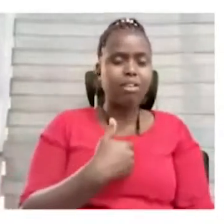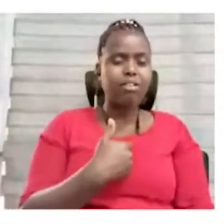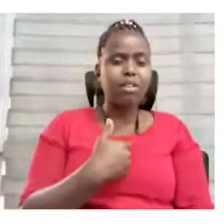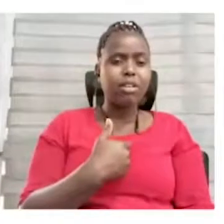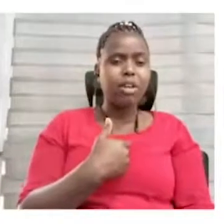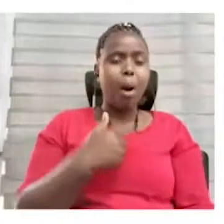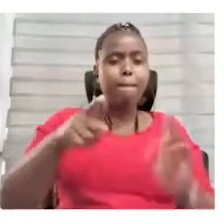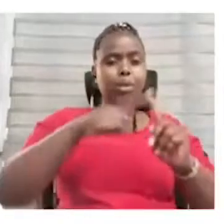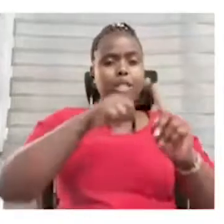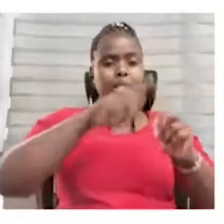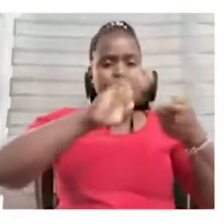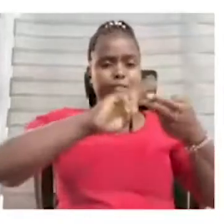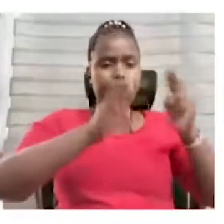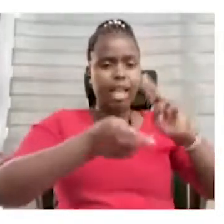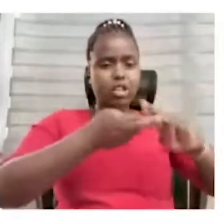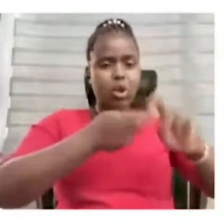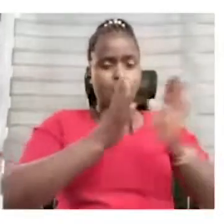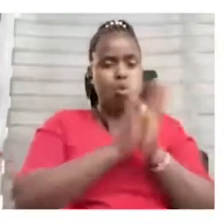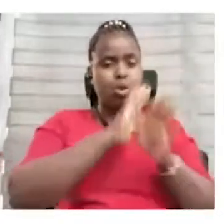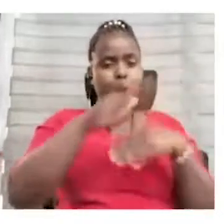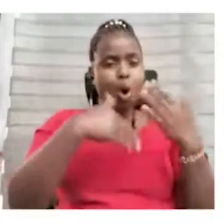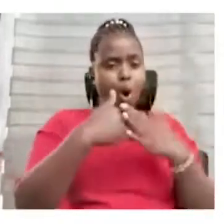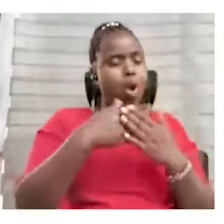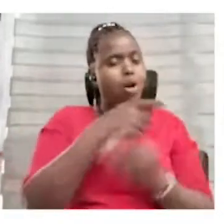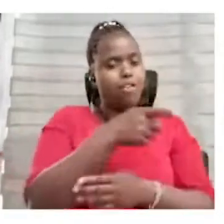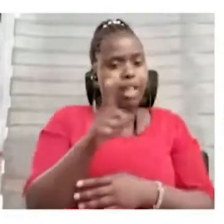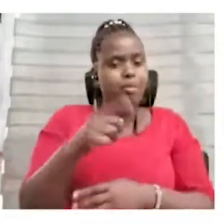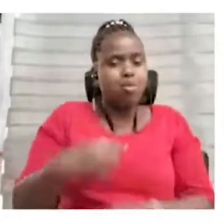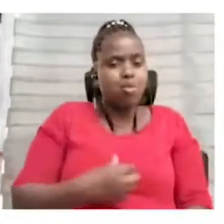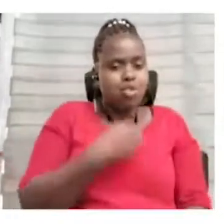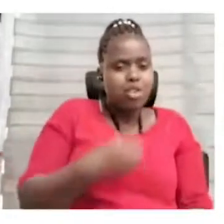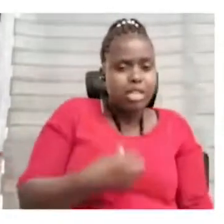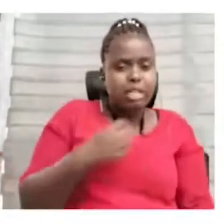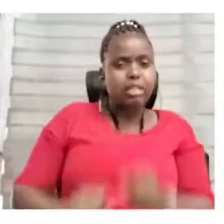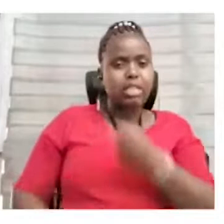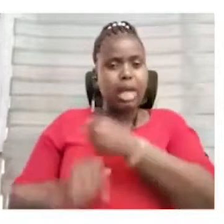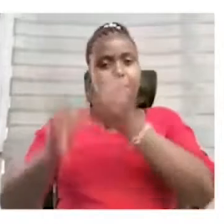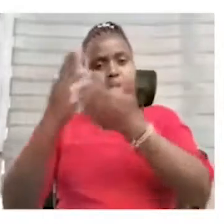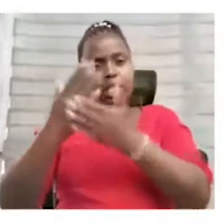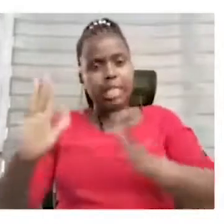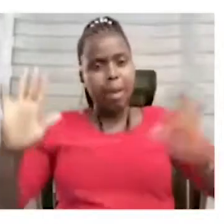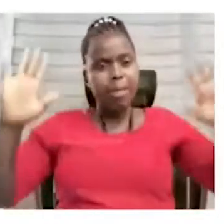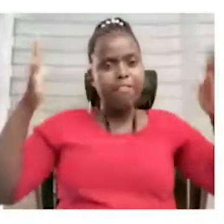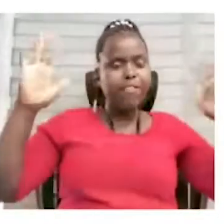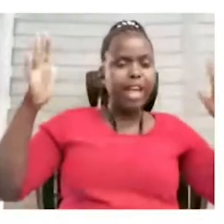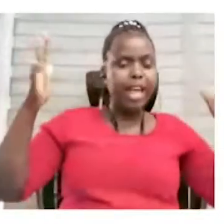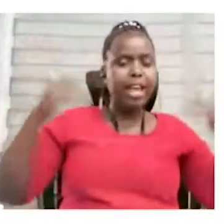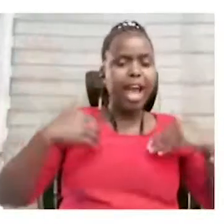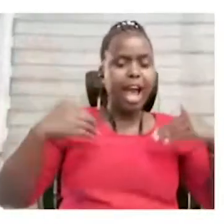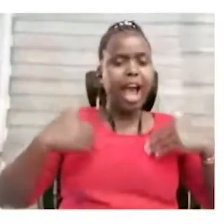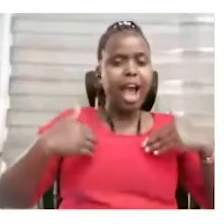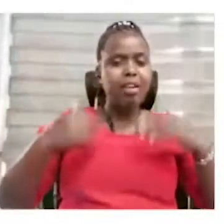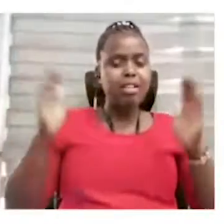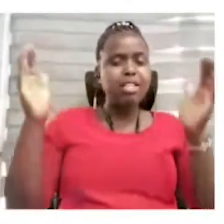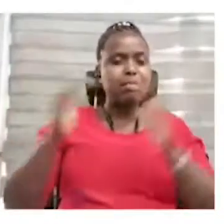with them all the time. We visit them, we support some of their events, we open smart DG centers, and it's